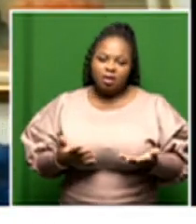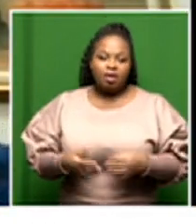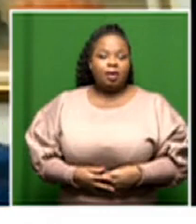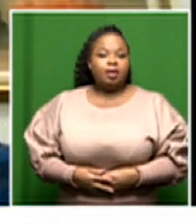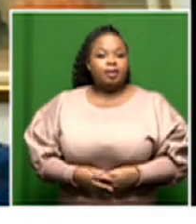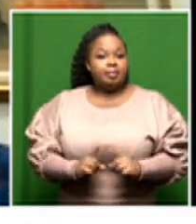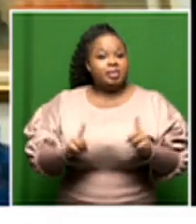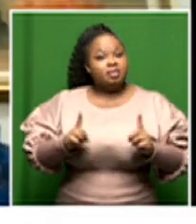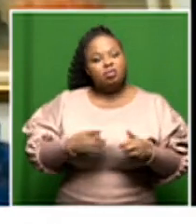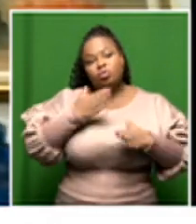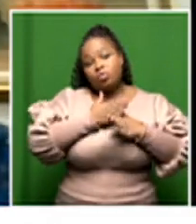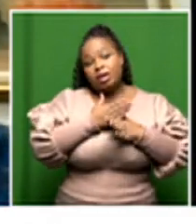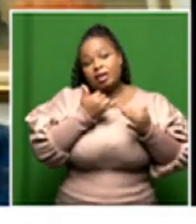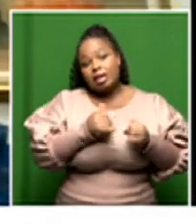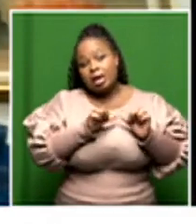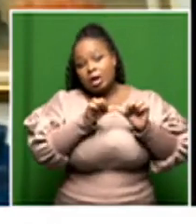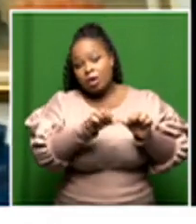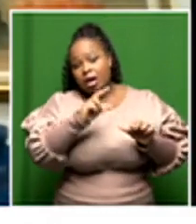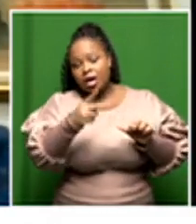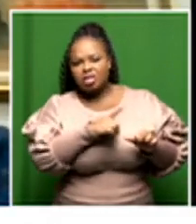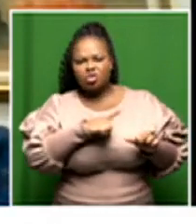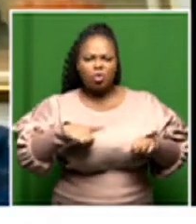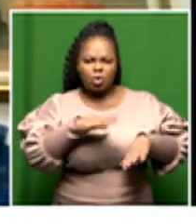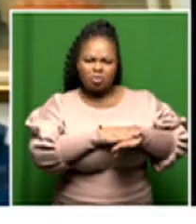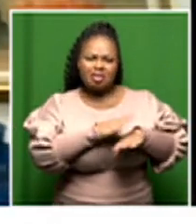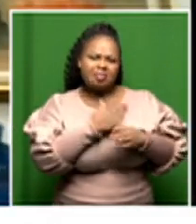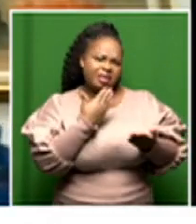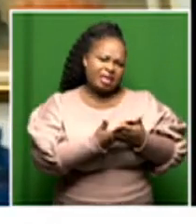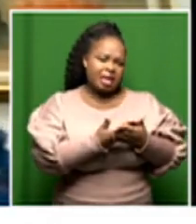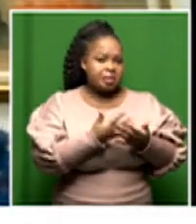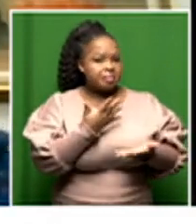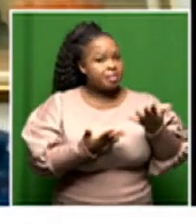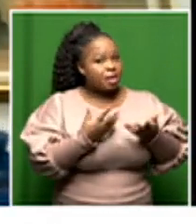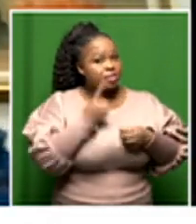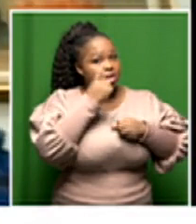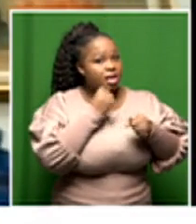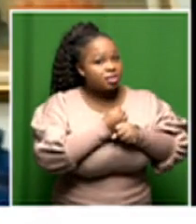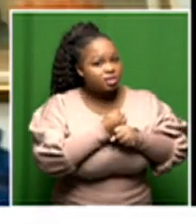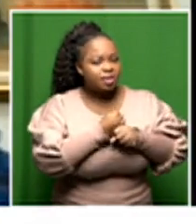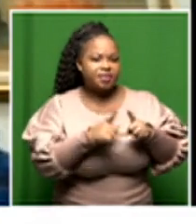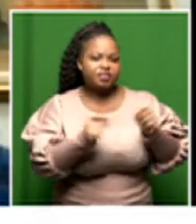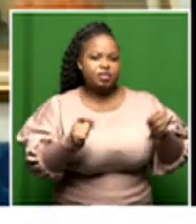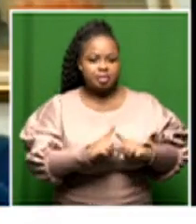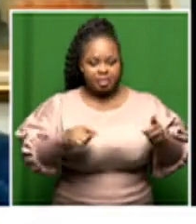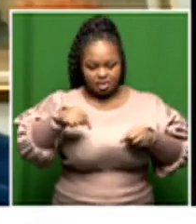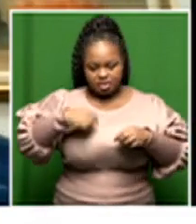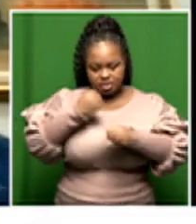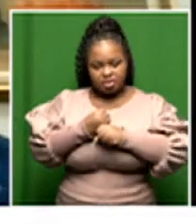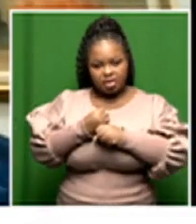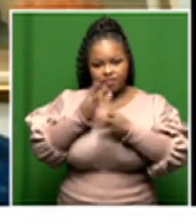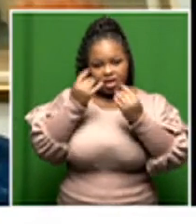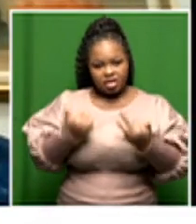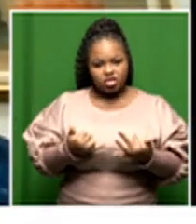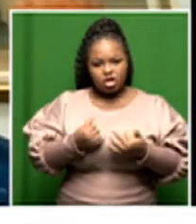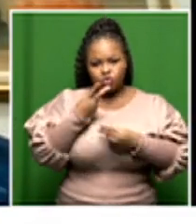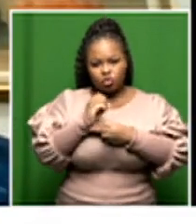working on. Others may be of longer duration, so it might be into next year. But in this financial year,